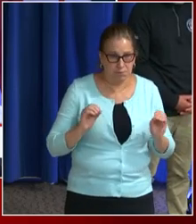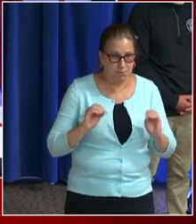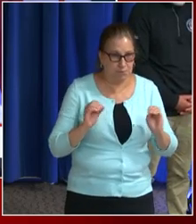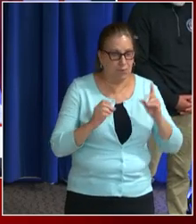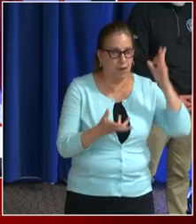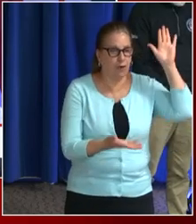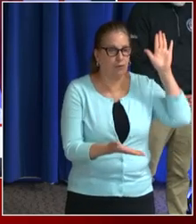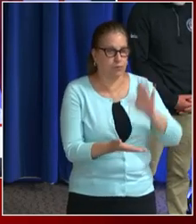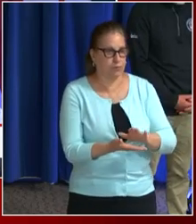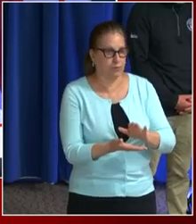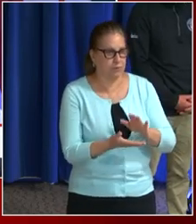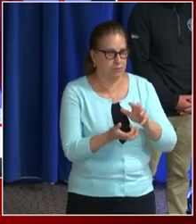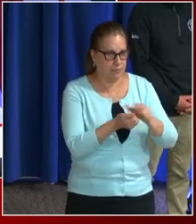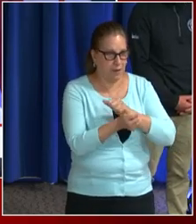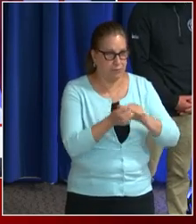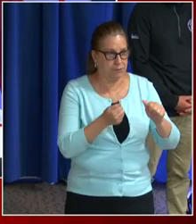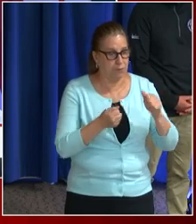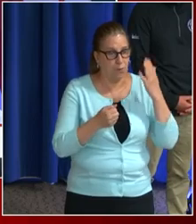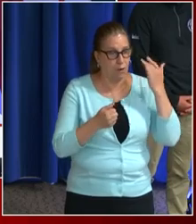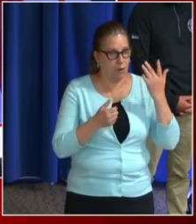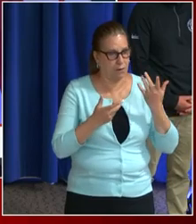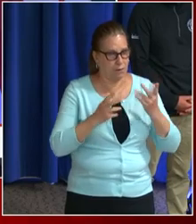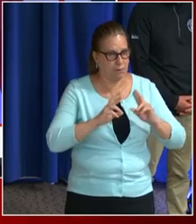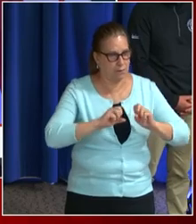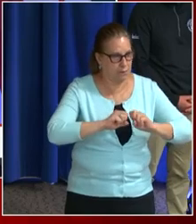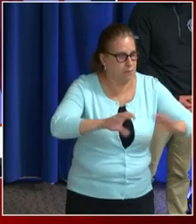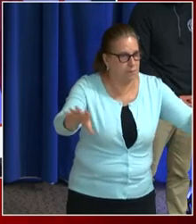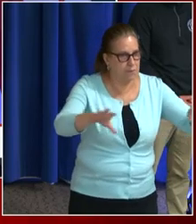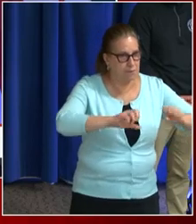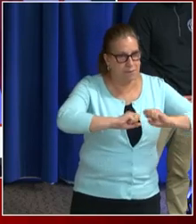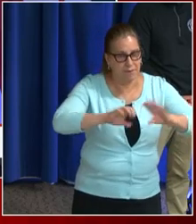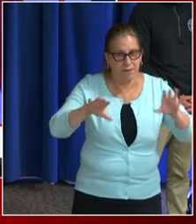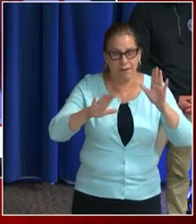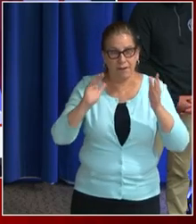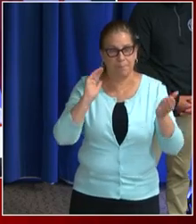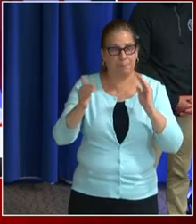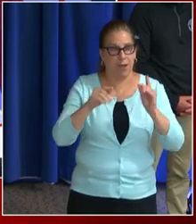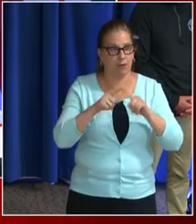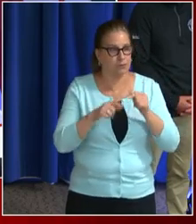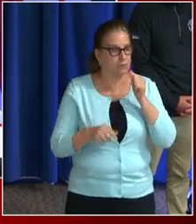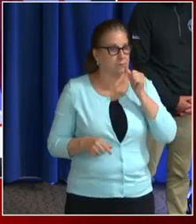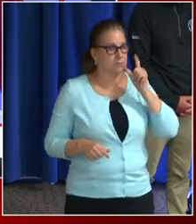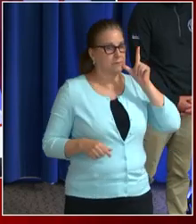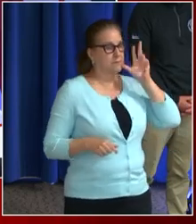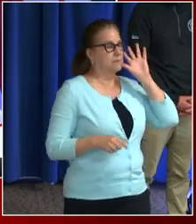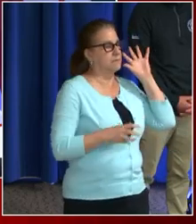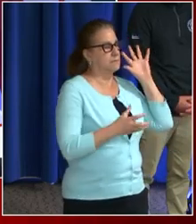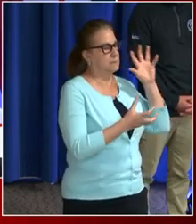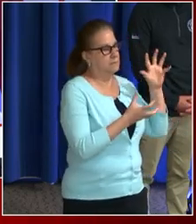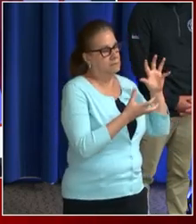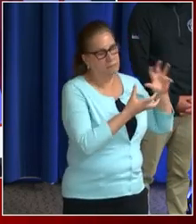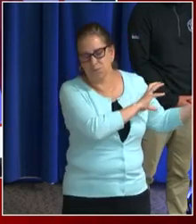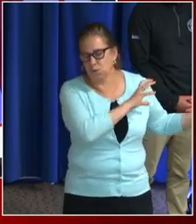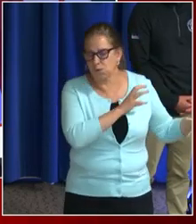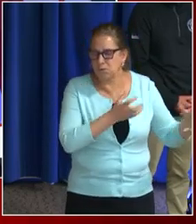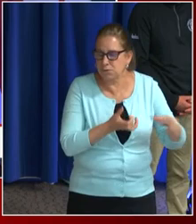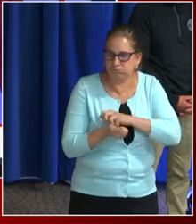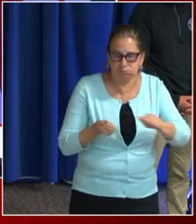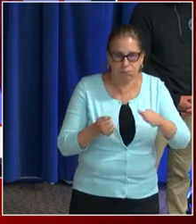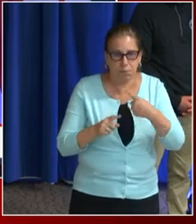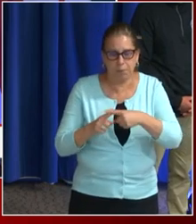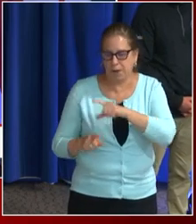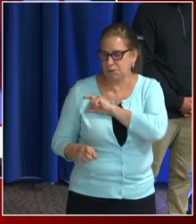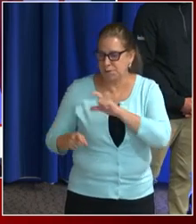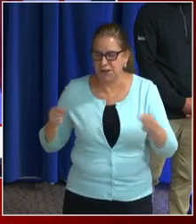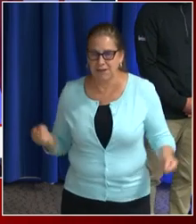the prior 2 evenings. We had 2 officers injured. Those injuries were non-life threatening